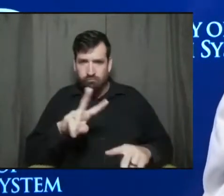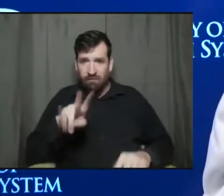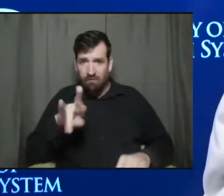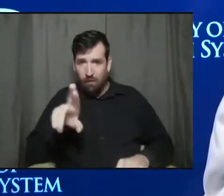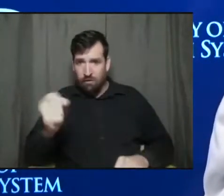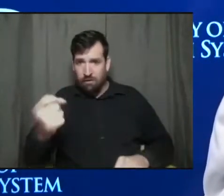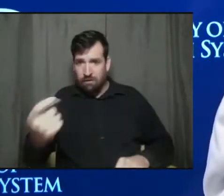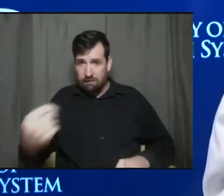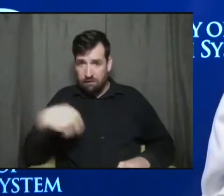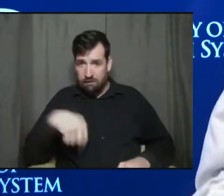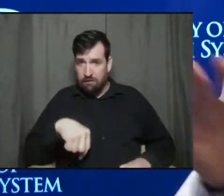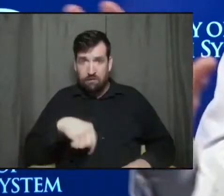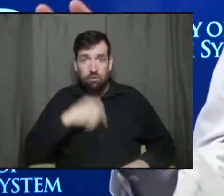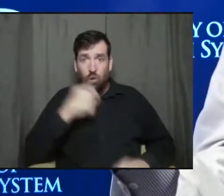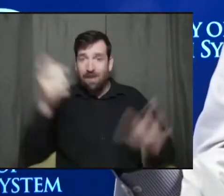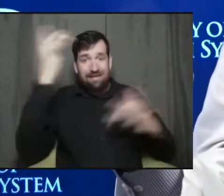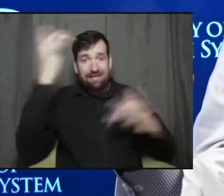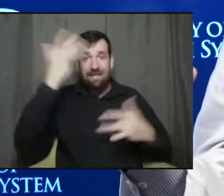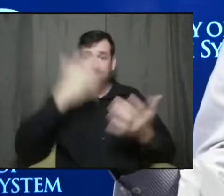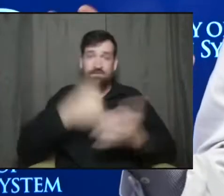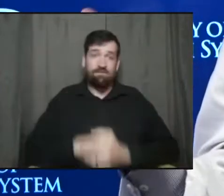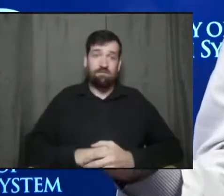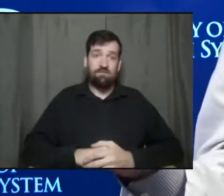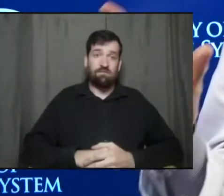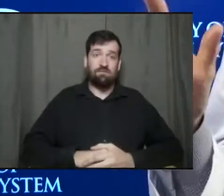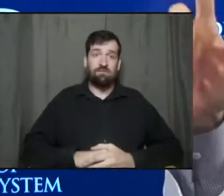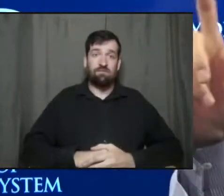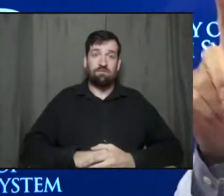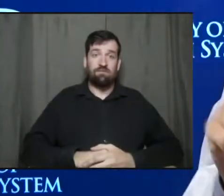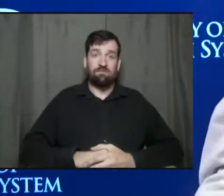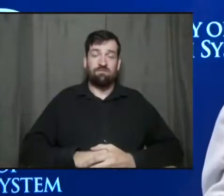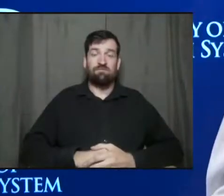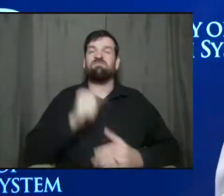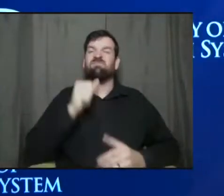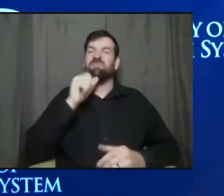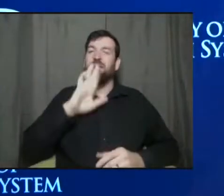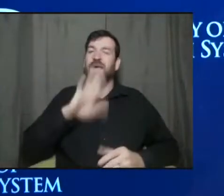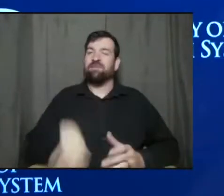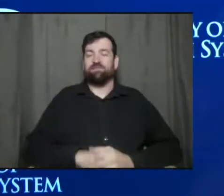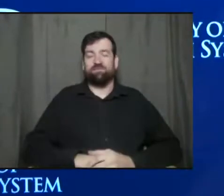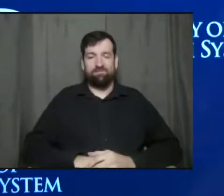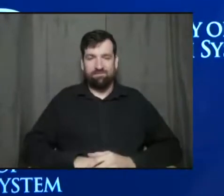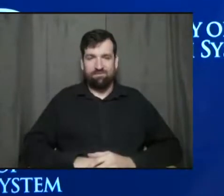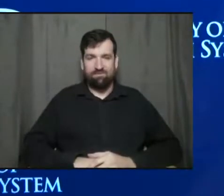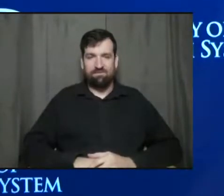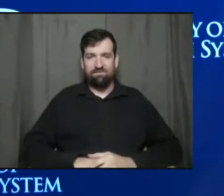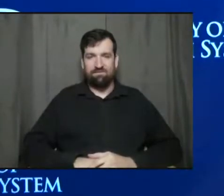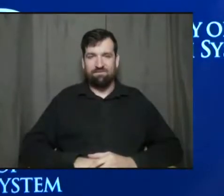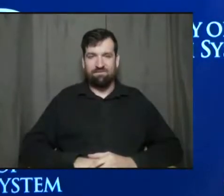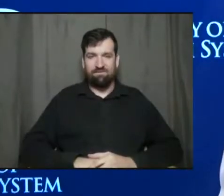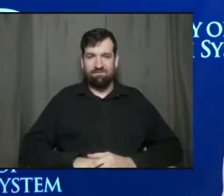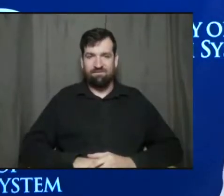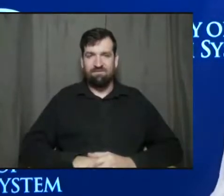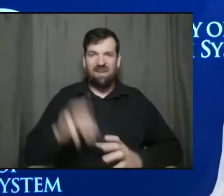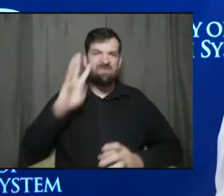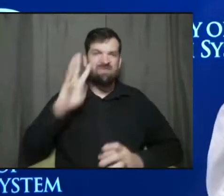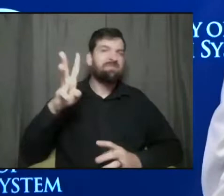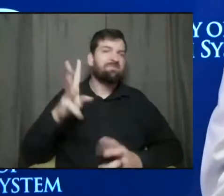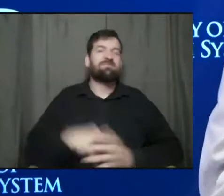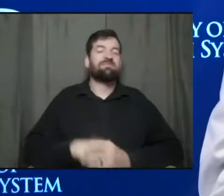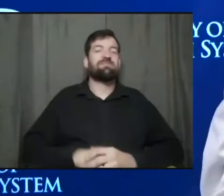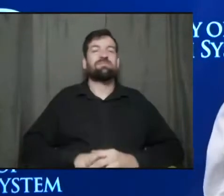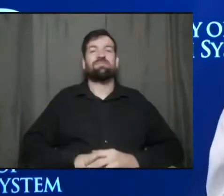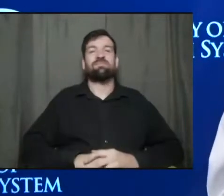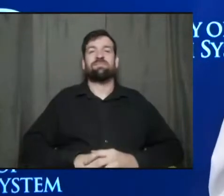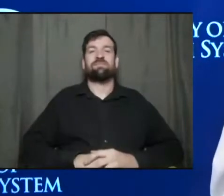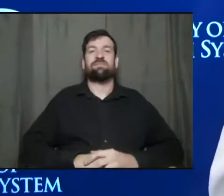don't get sick. Oh, not bad. Not bad, right? Good. I did it on the fly. Not bad. All